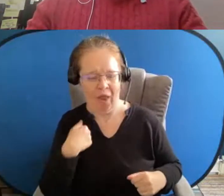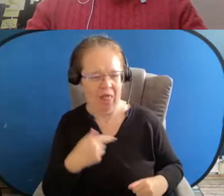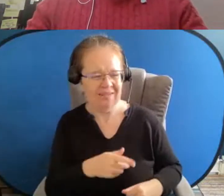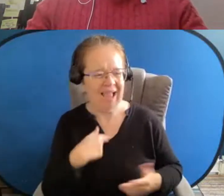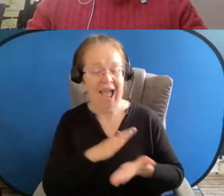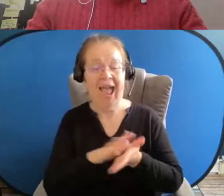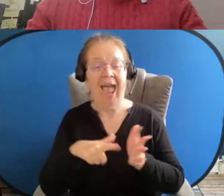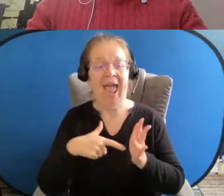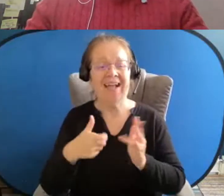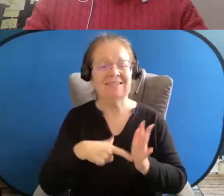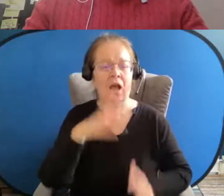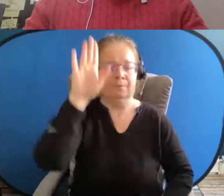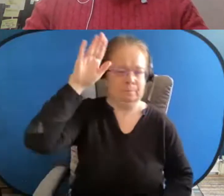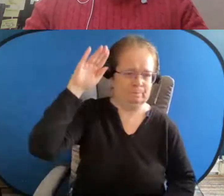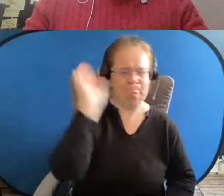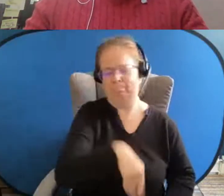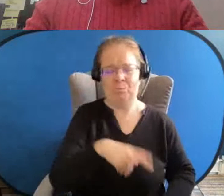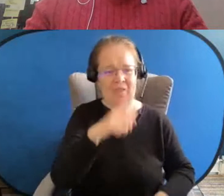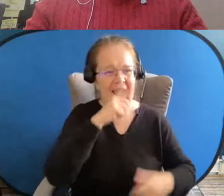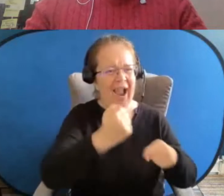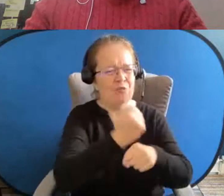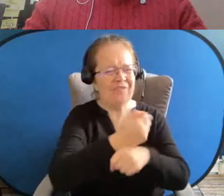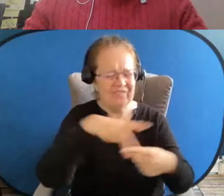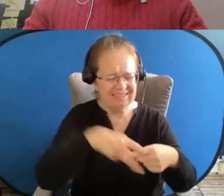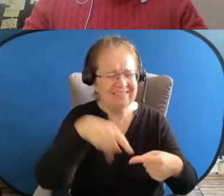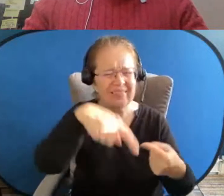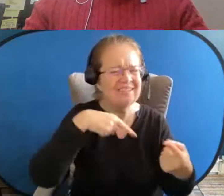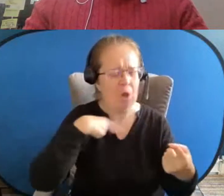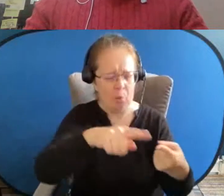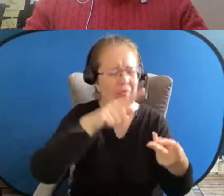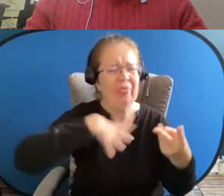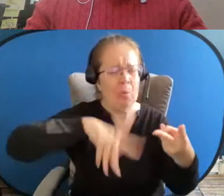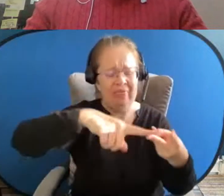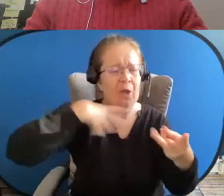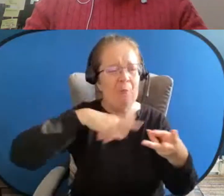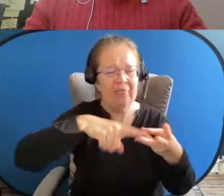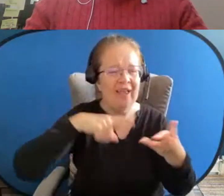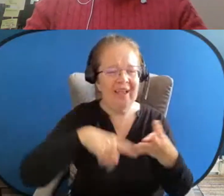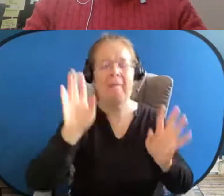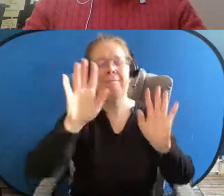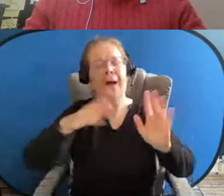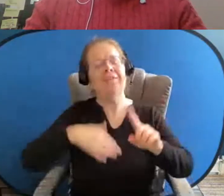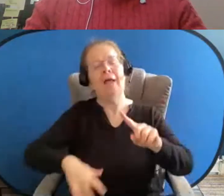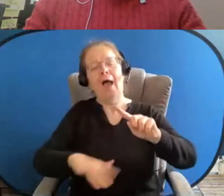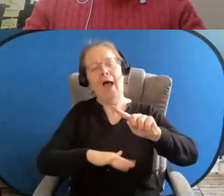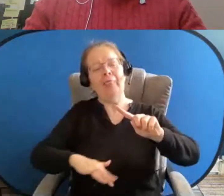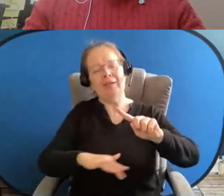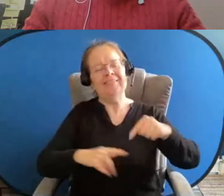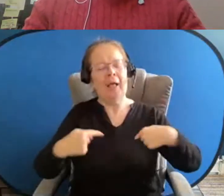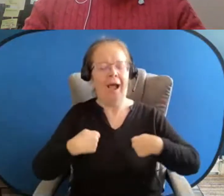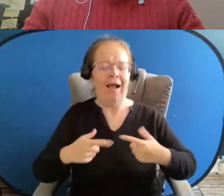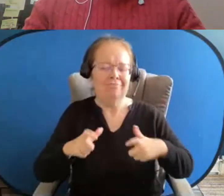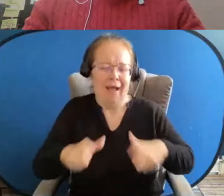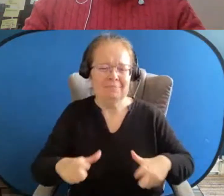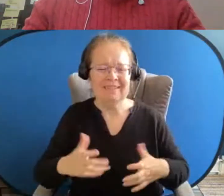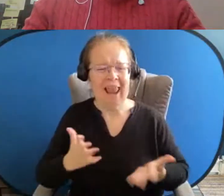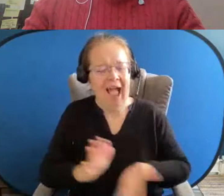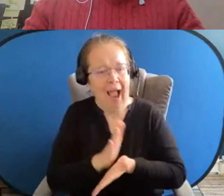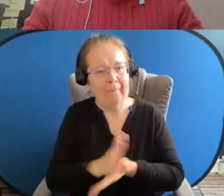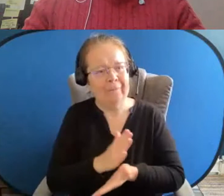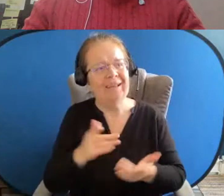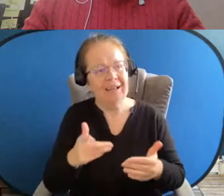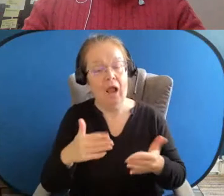say, "Oh, can you fix this, or can you make that more accessible?" But underneath it all, I'm really happy with the direction